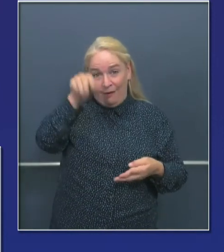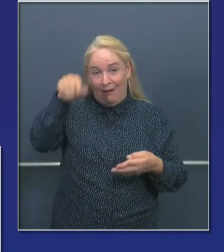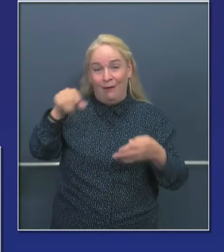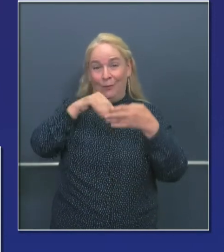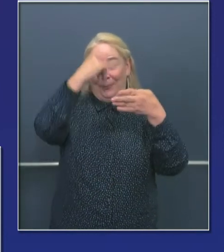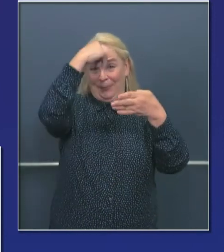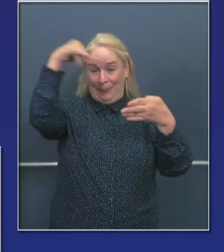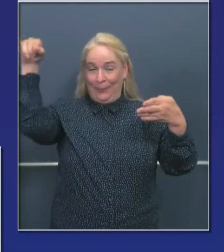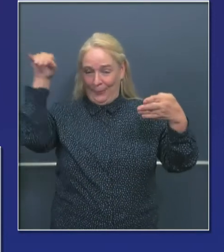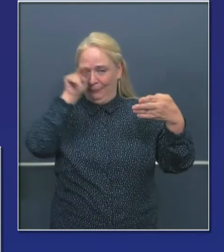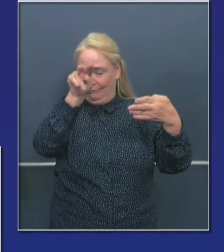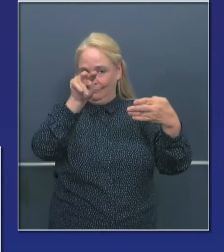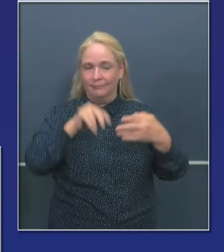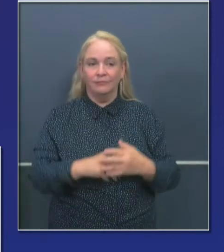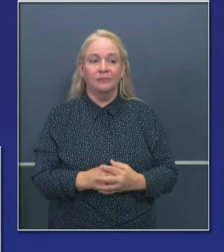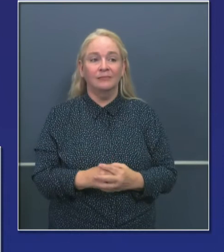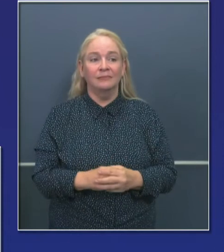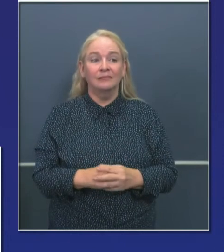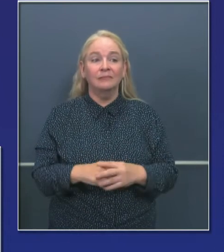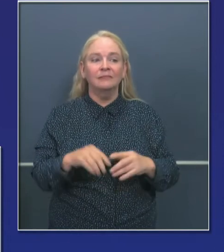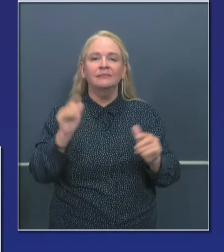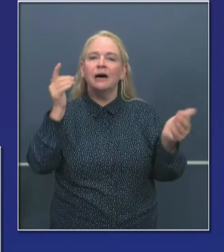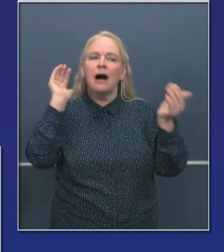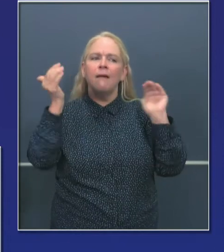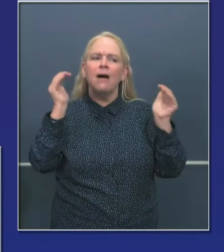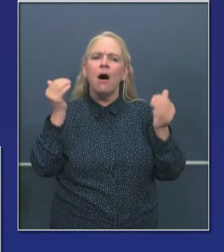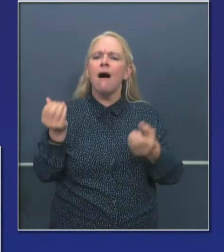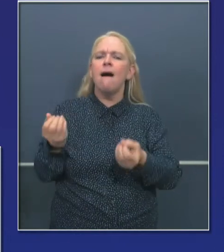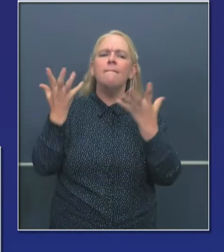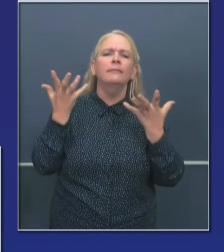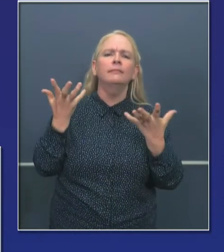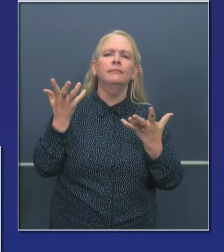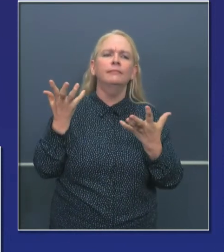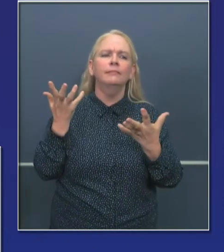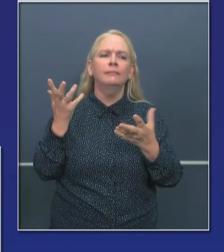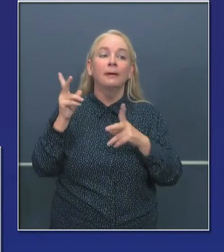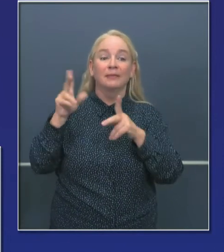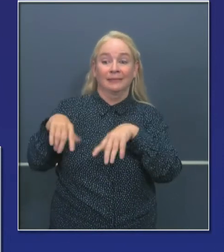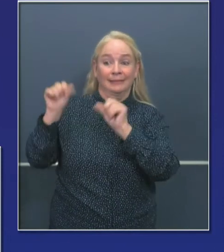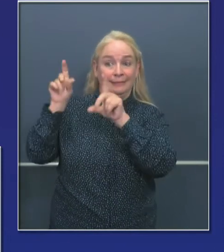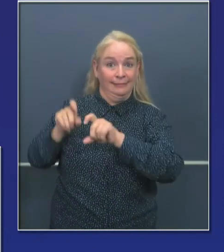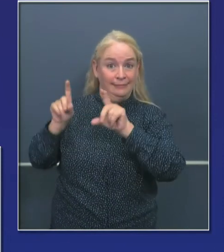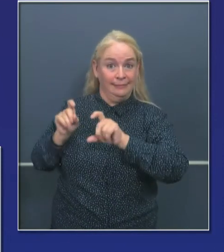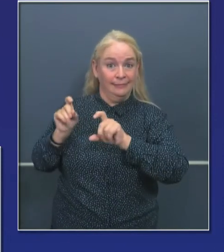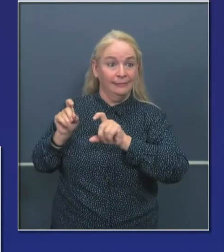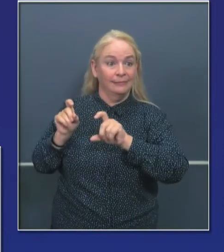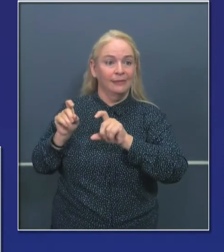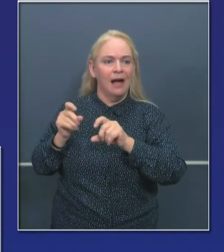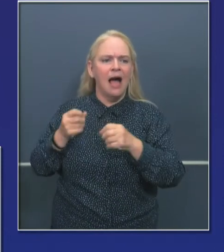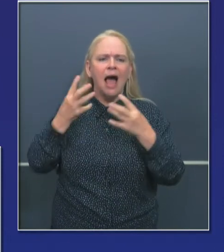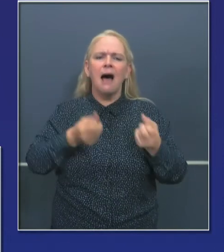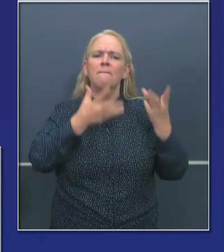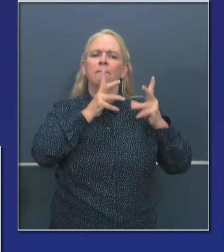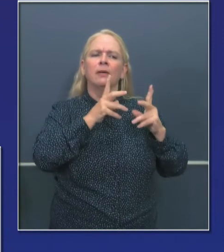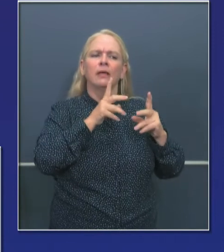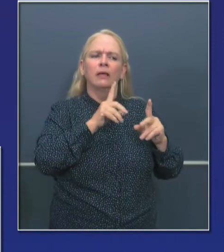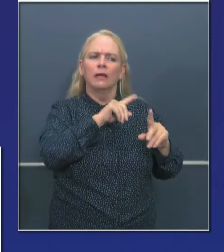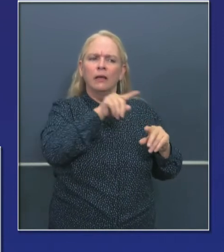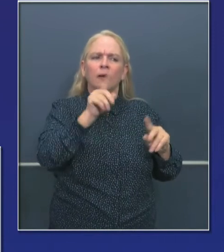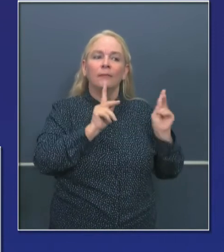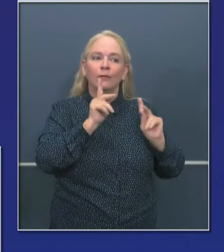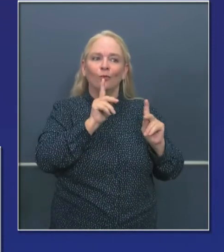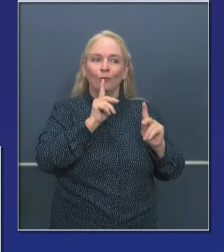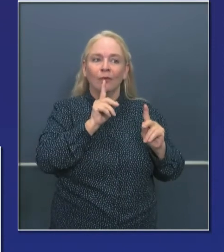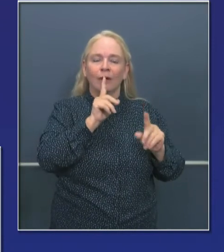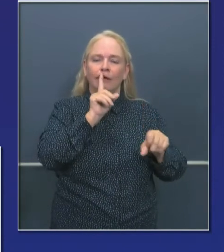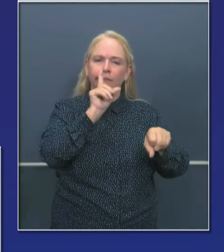This is why we're doing the PSAs. This is why we're encouraging you to take individual responsibility, more social responsibility to